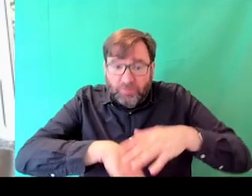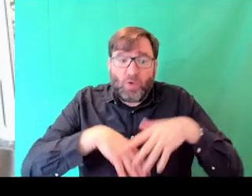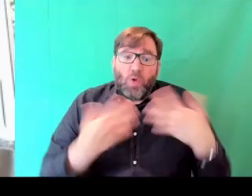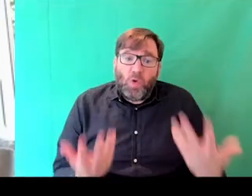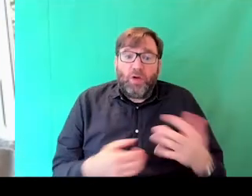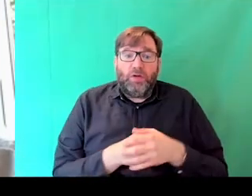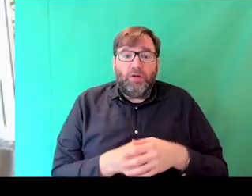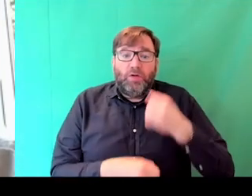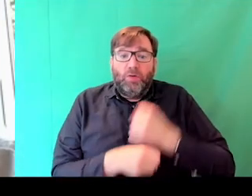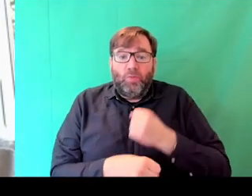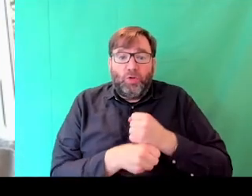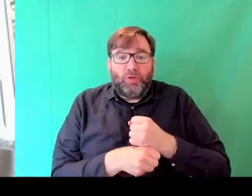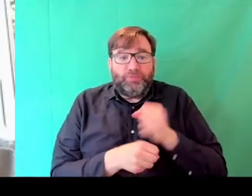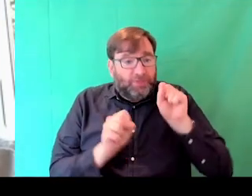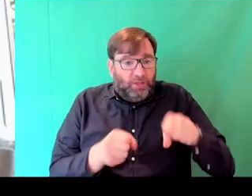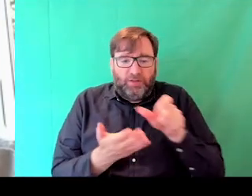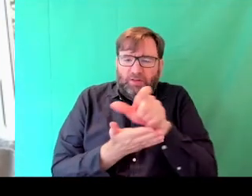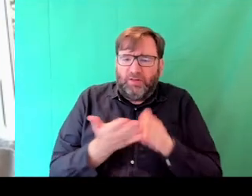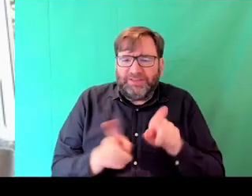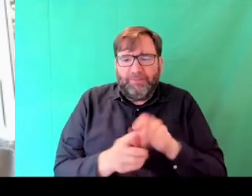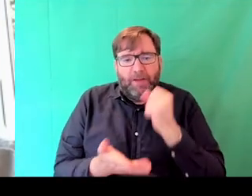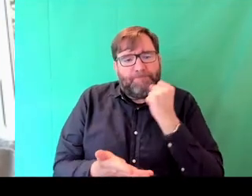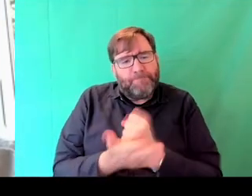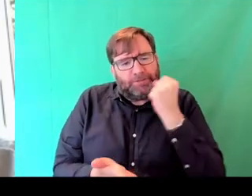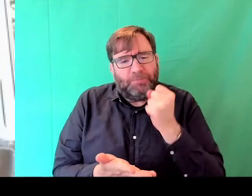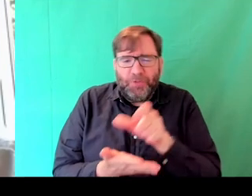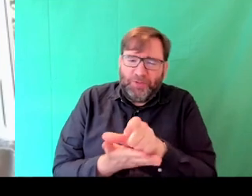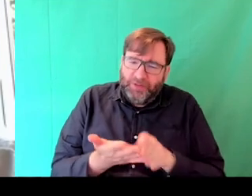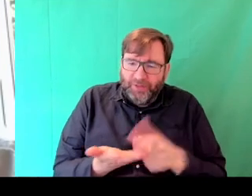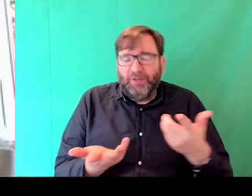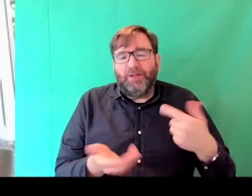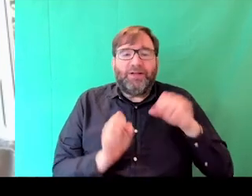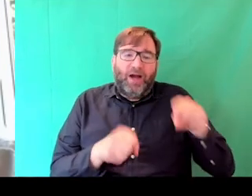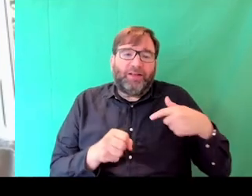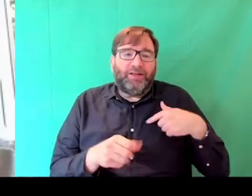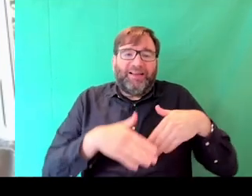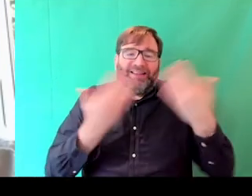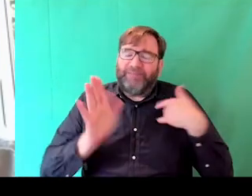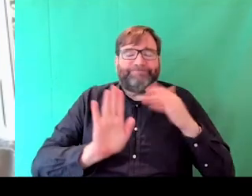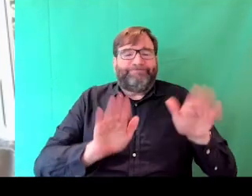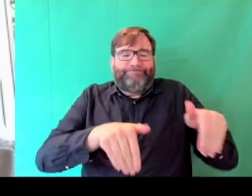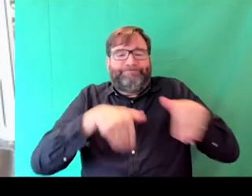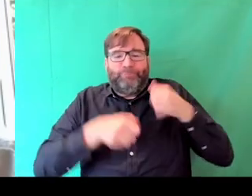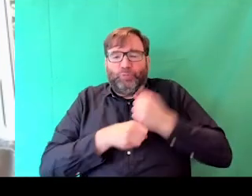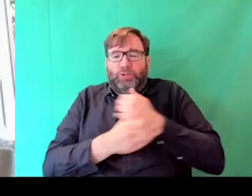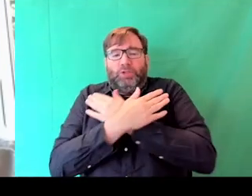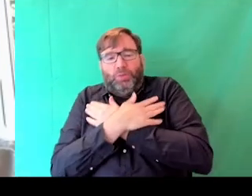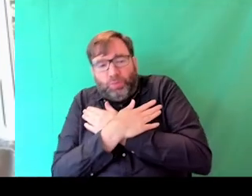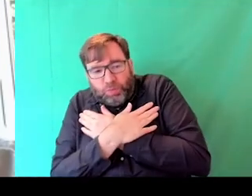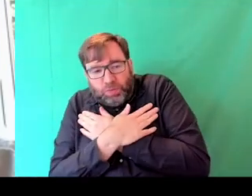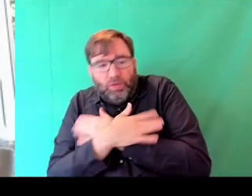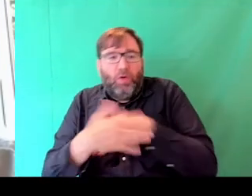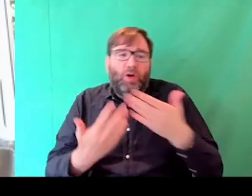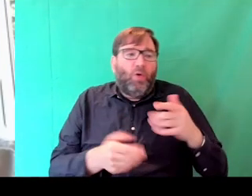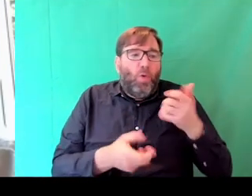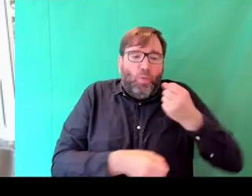we are able to be as kind of in balance, if you like, as we possibly can be. But also